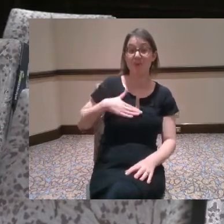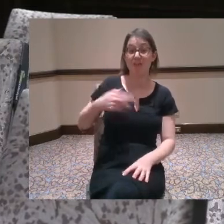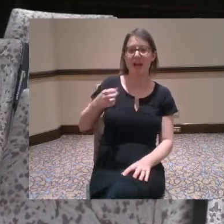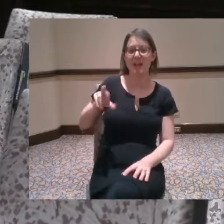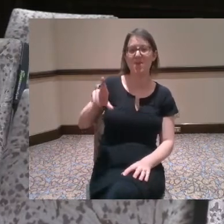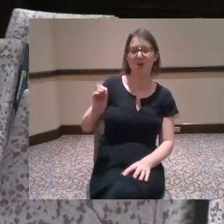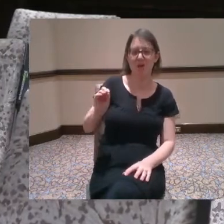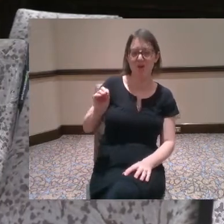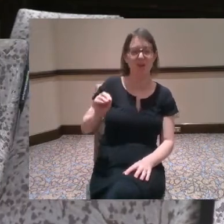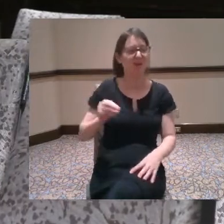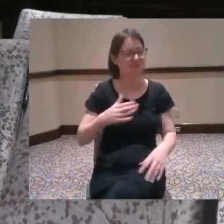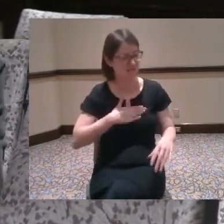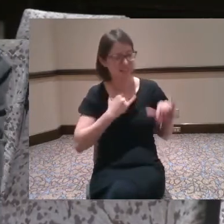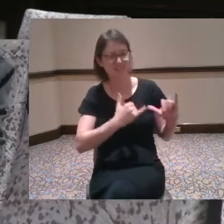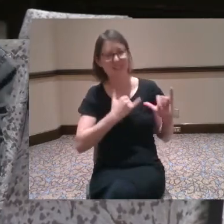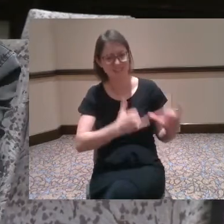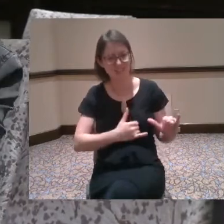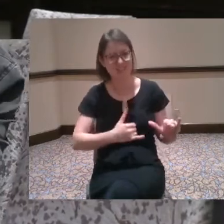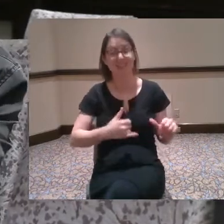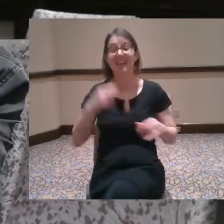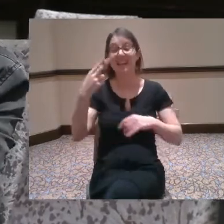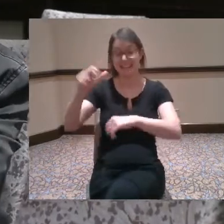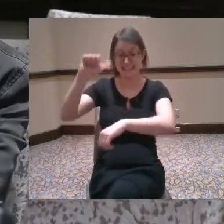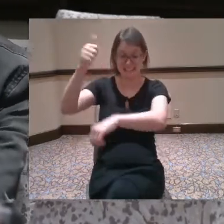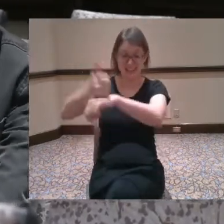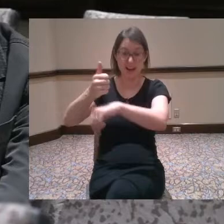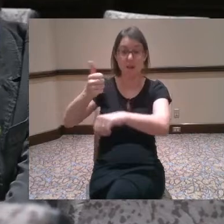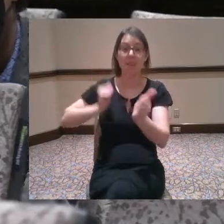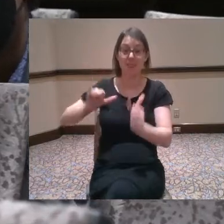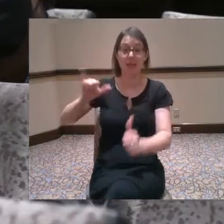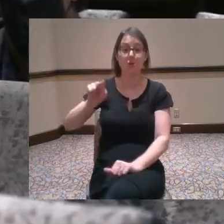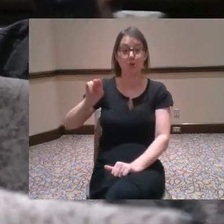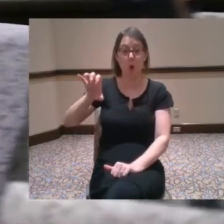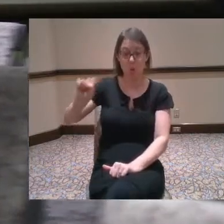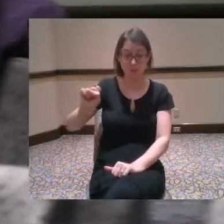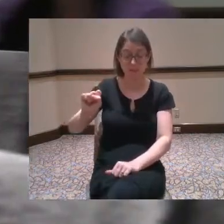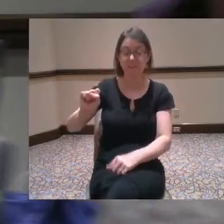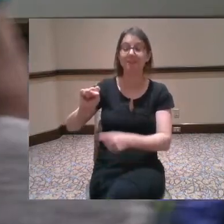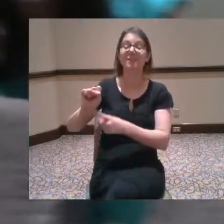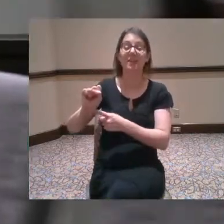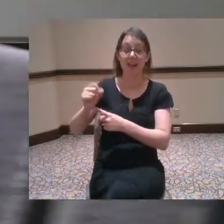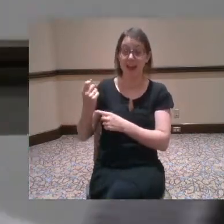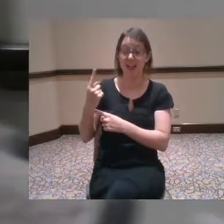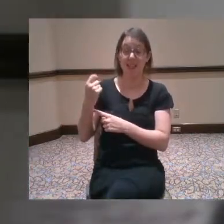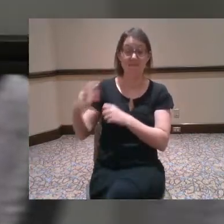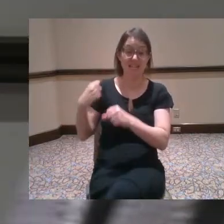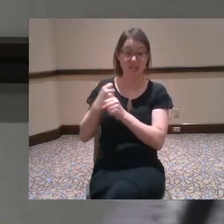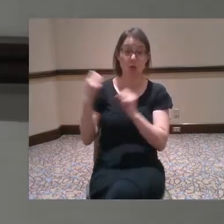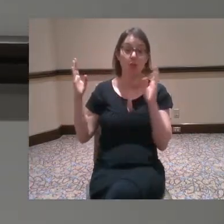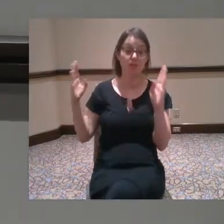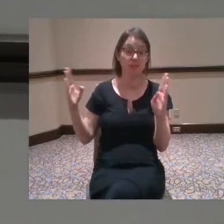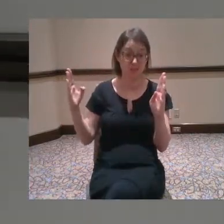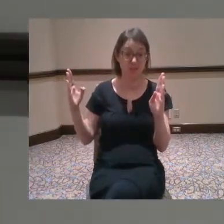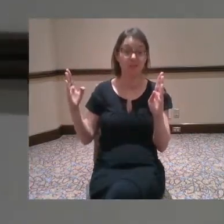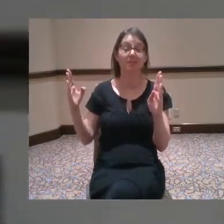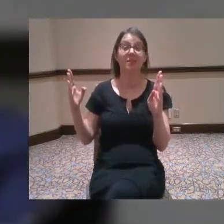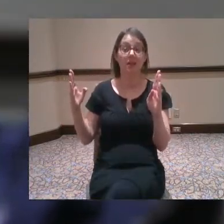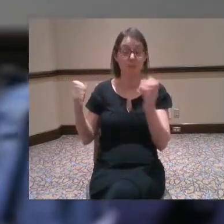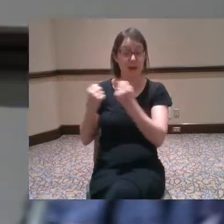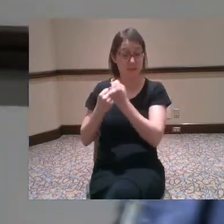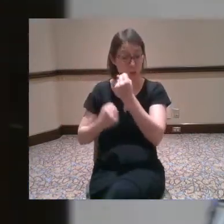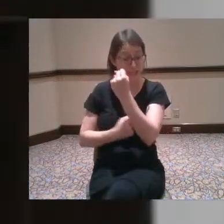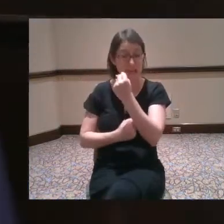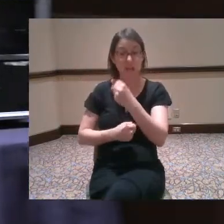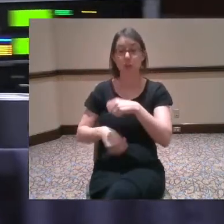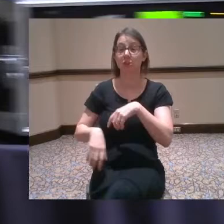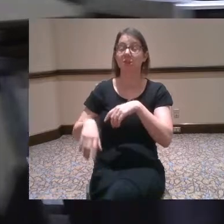he's the founder of Theater Jones and established over an 11-year period not only a foundation